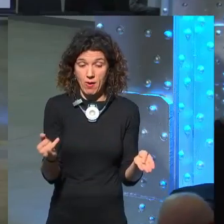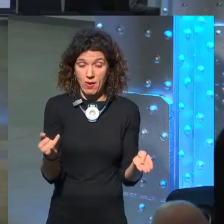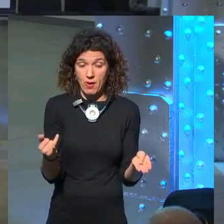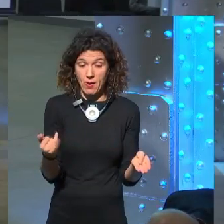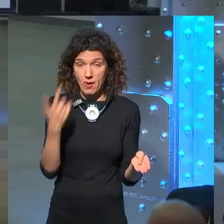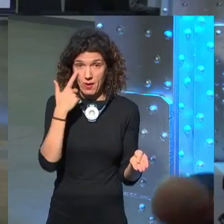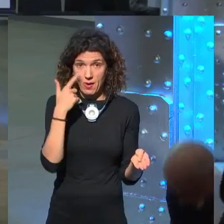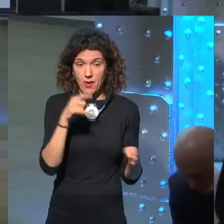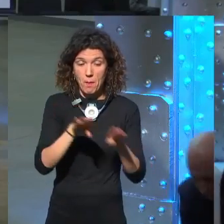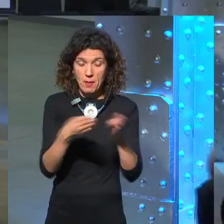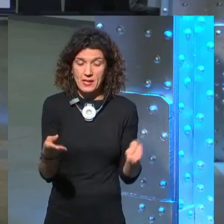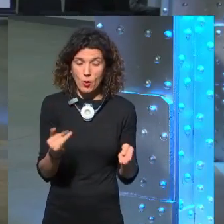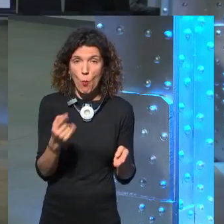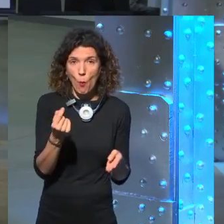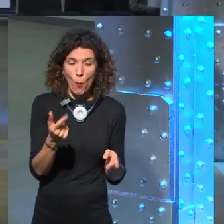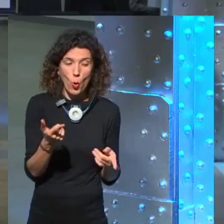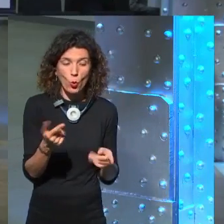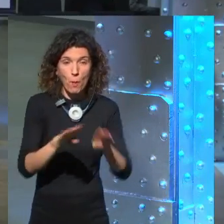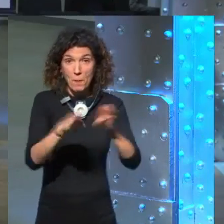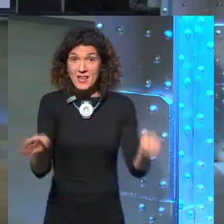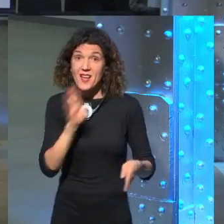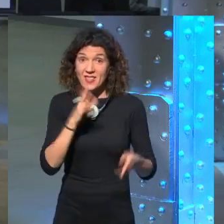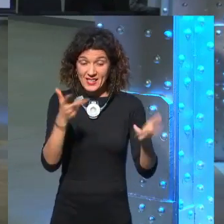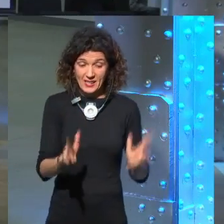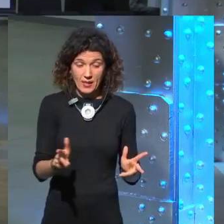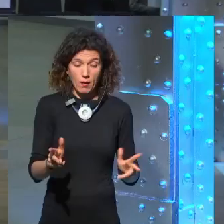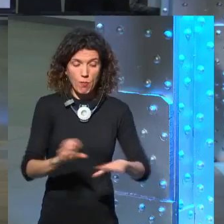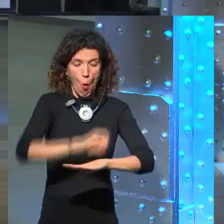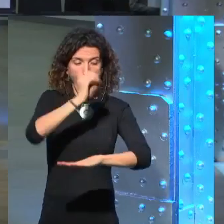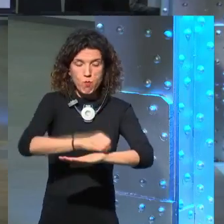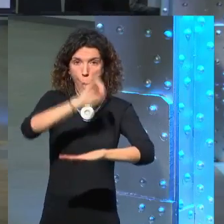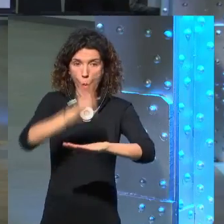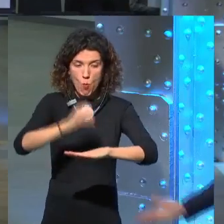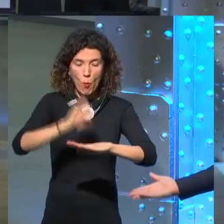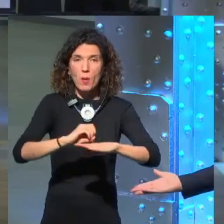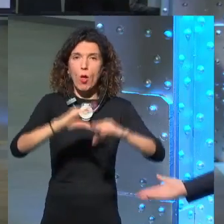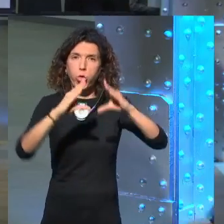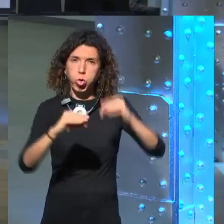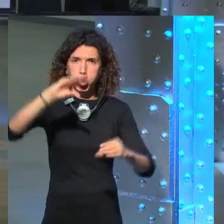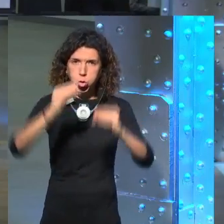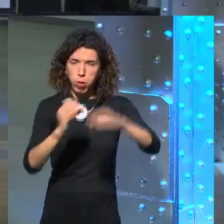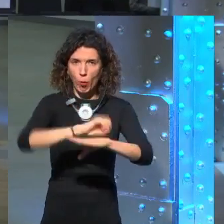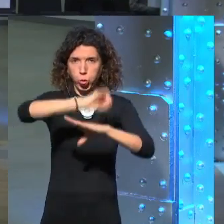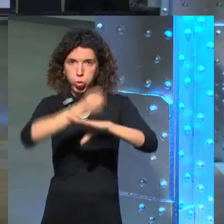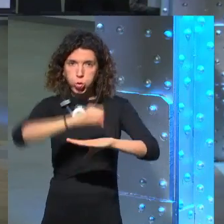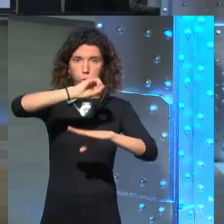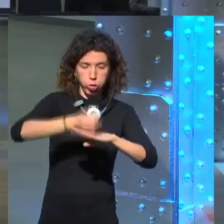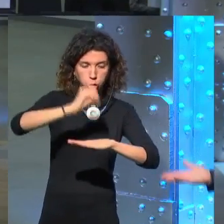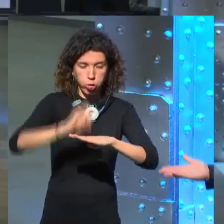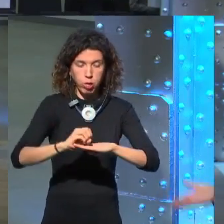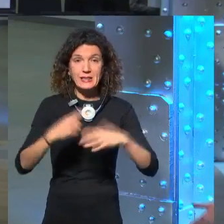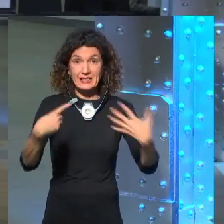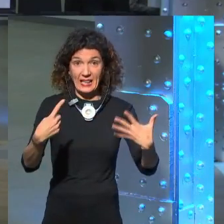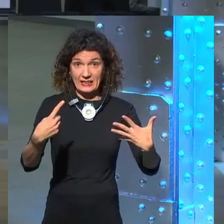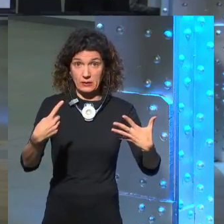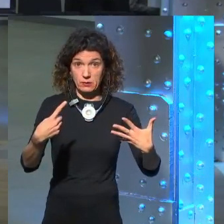little experiment here. So it's a 6 here. So I'm going to just let it fall, and there. You saw it was a 6,